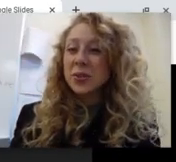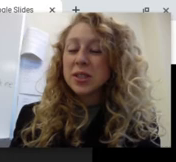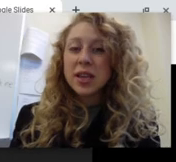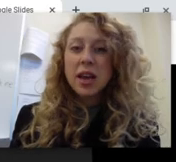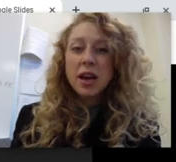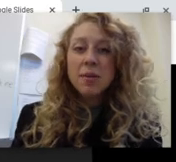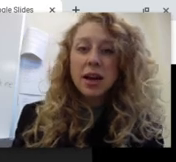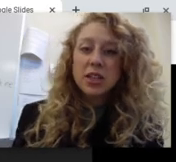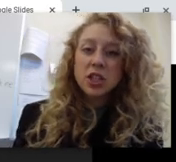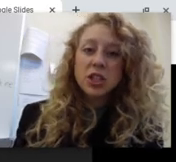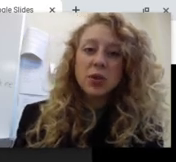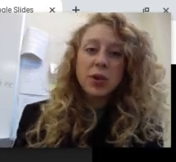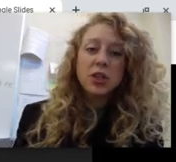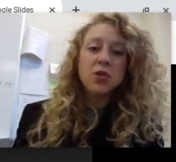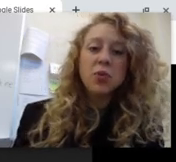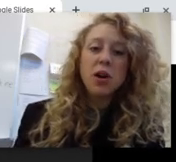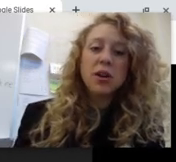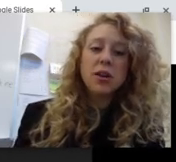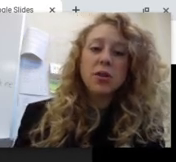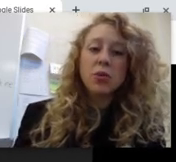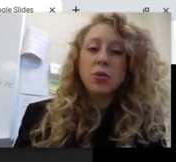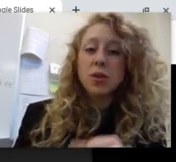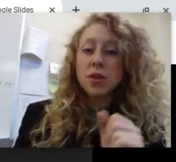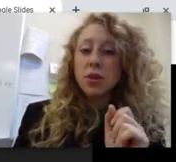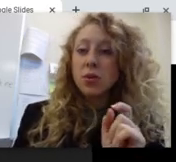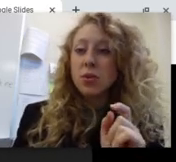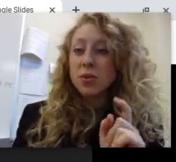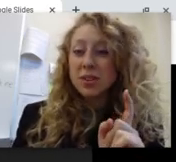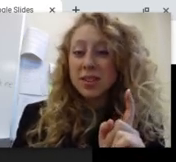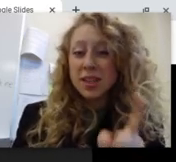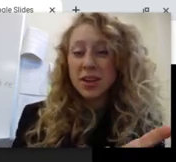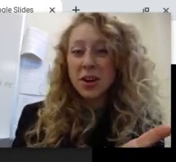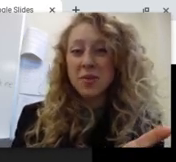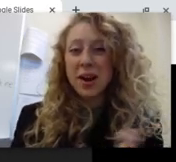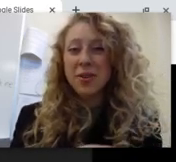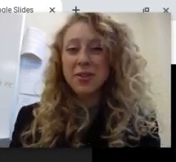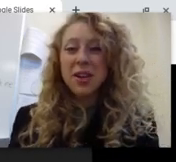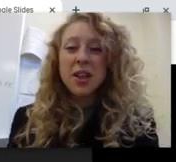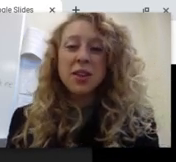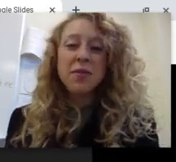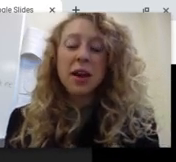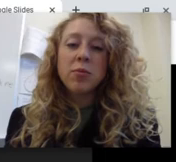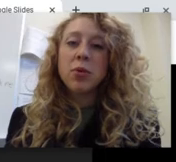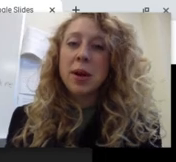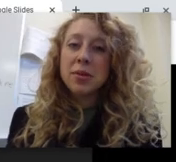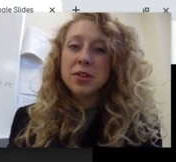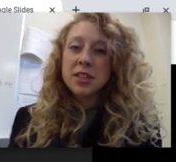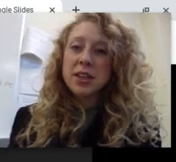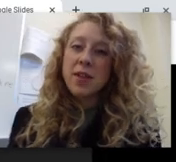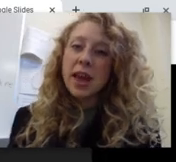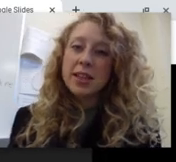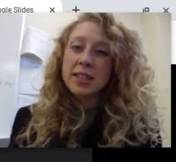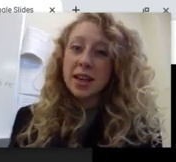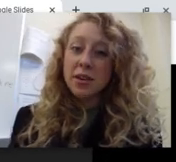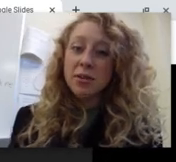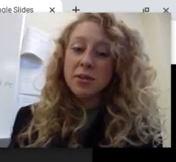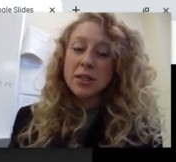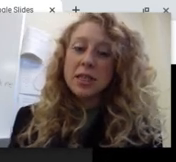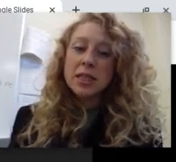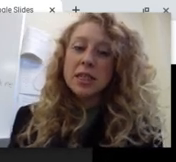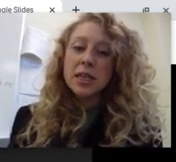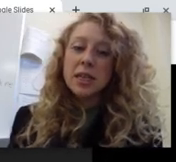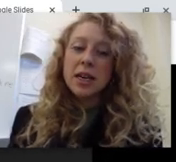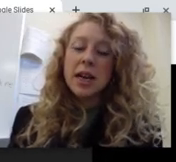Okay, so today I'm actually going to walk through with you and talk about the 5 parameters of